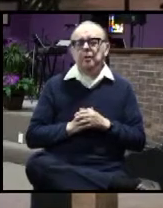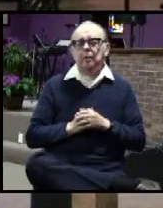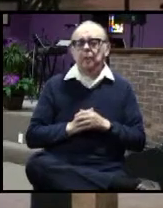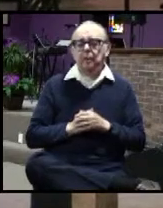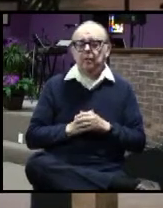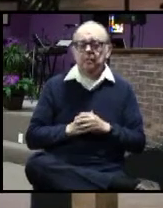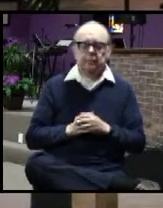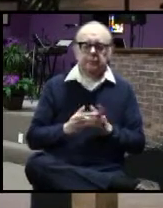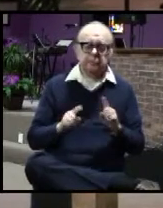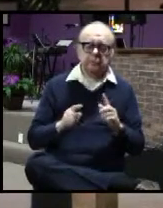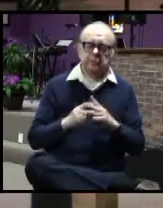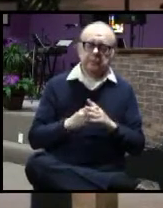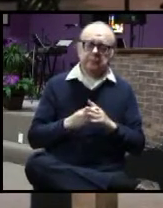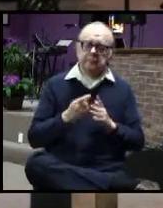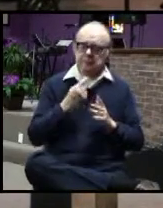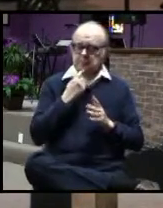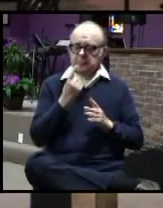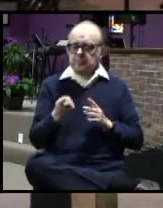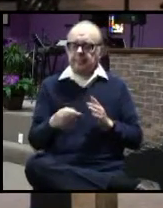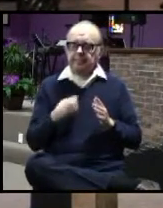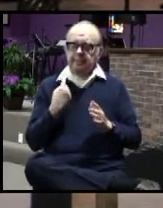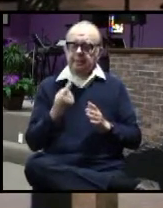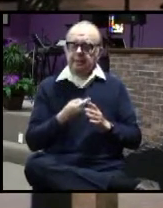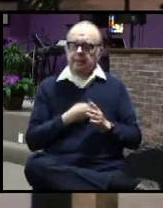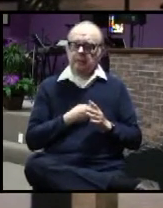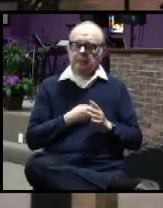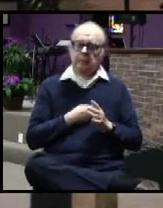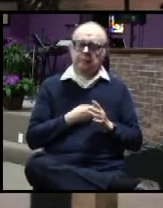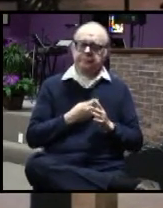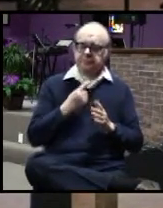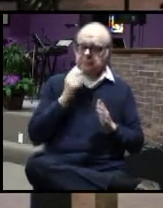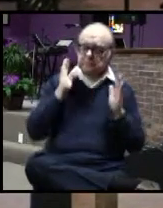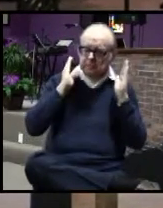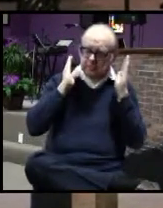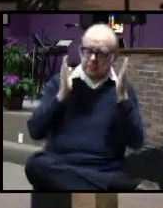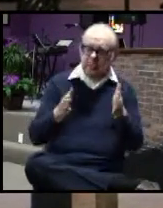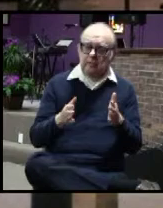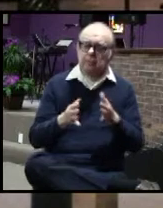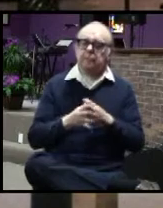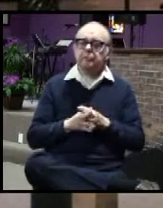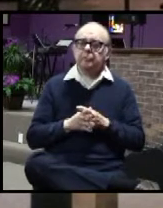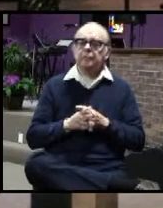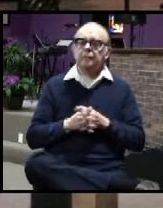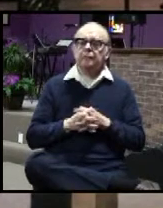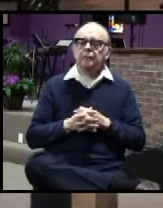So when he begins to start telling us, he says, listen,